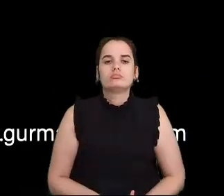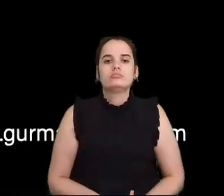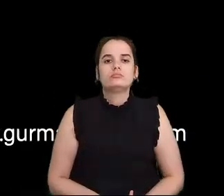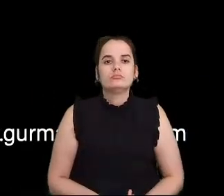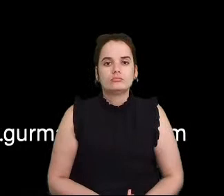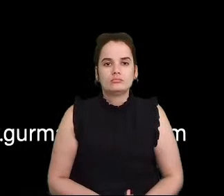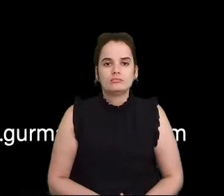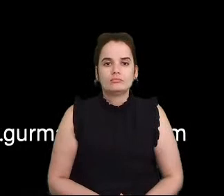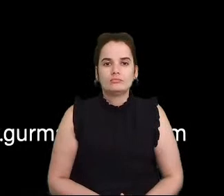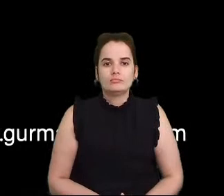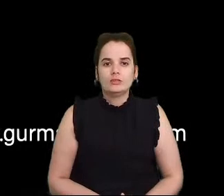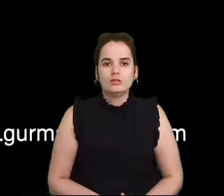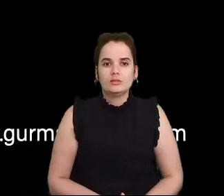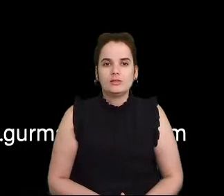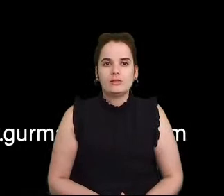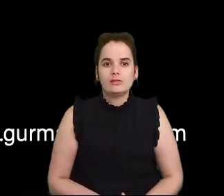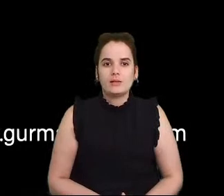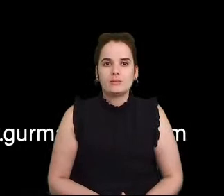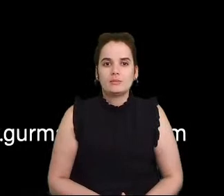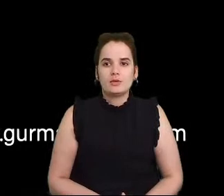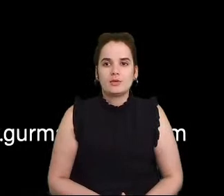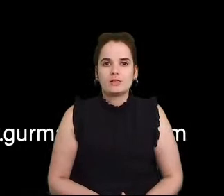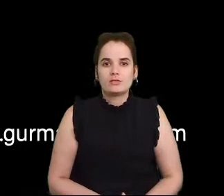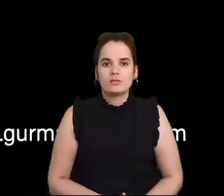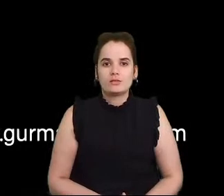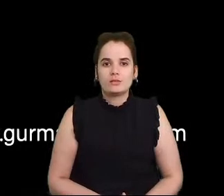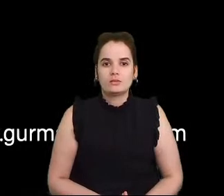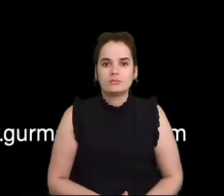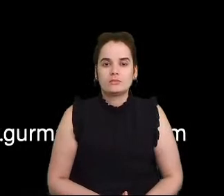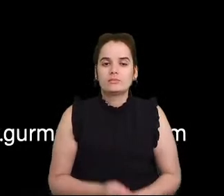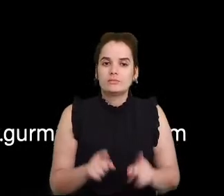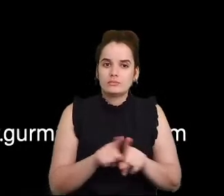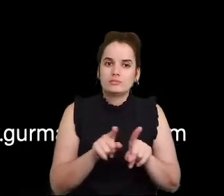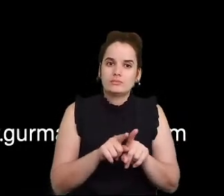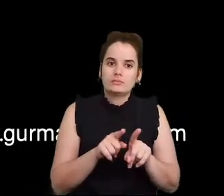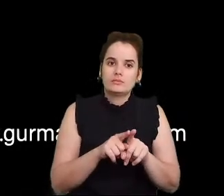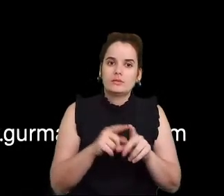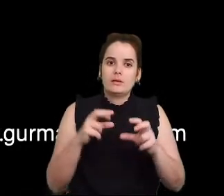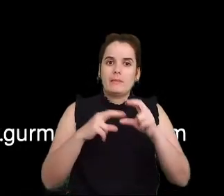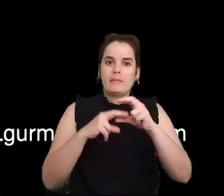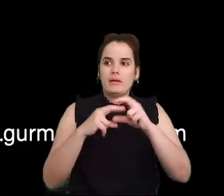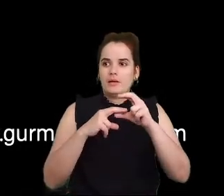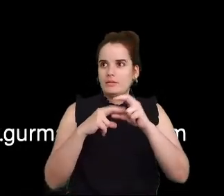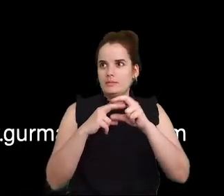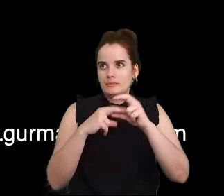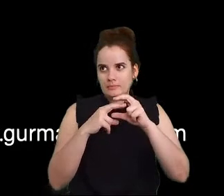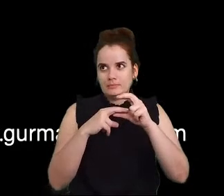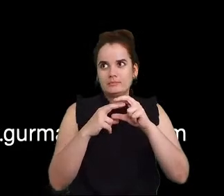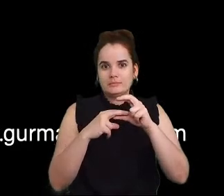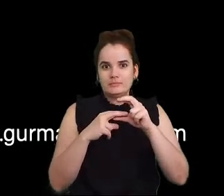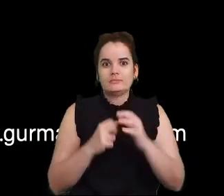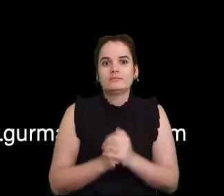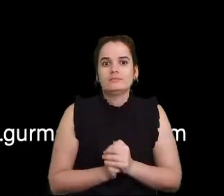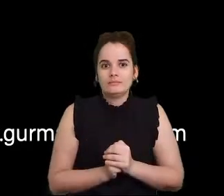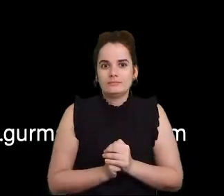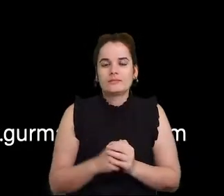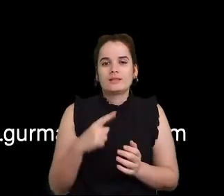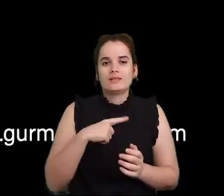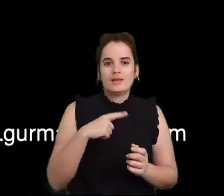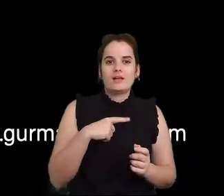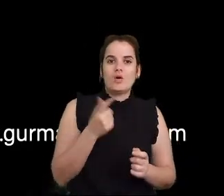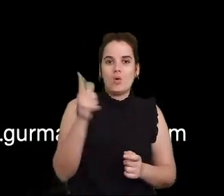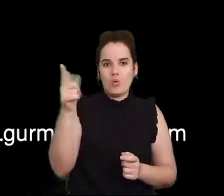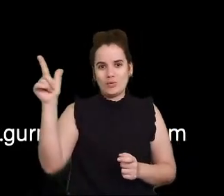screenshot you have is from the Python environment, but it can also be used in other environments. And again, couple of lines of code,